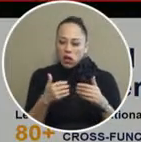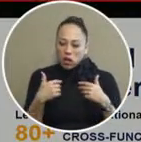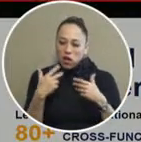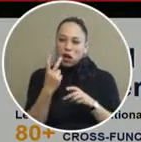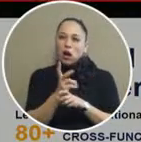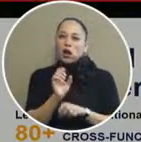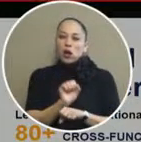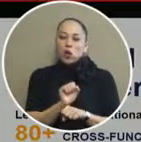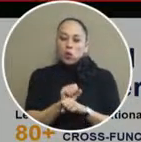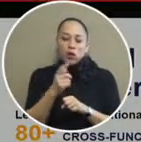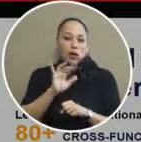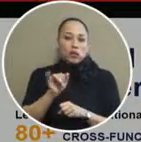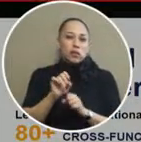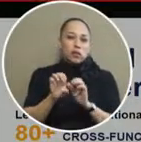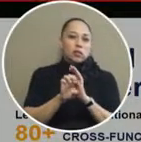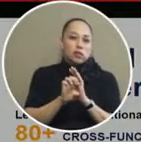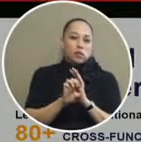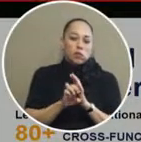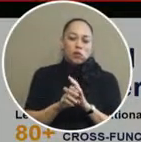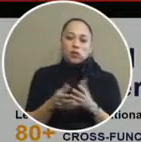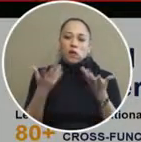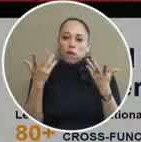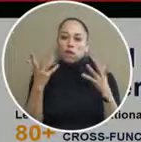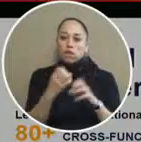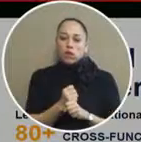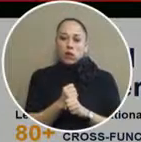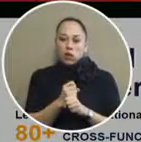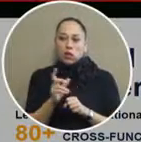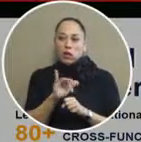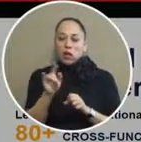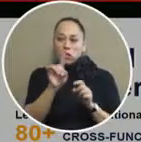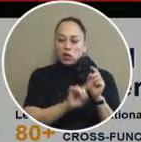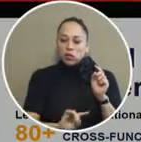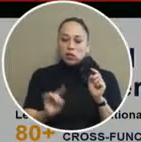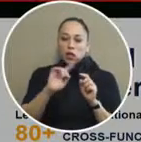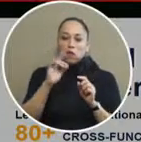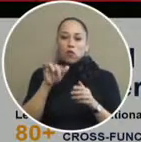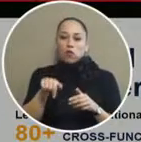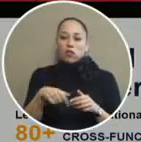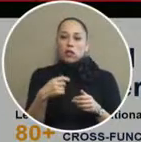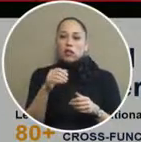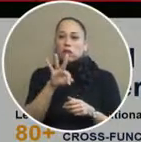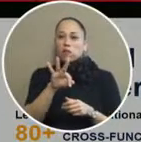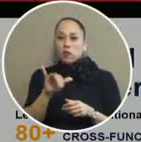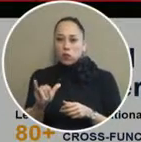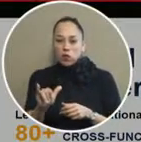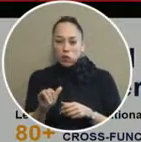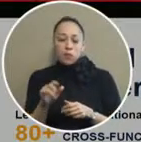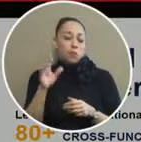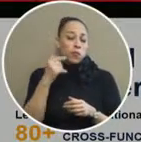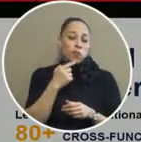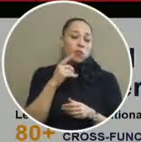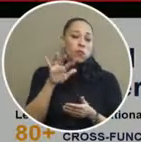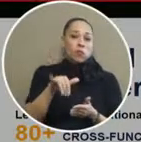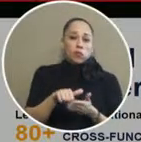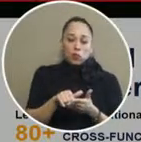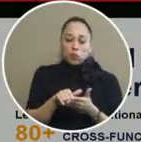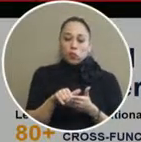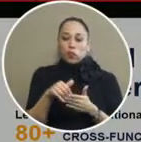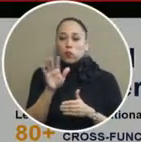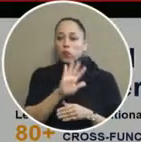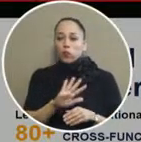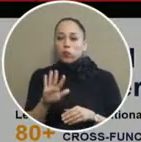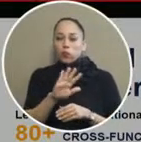Goal 4 team as an example, and that wrapped up our Goal Team reporting cycle for this fiscal year. So it's critical that throughout